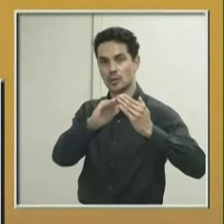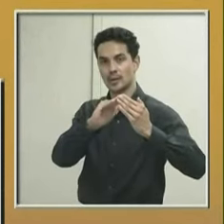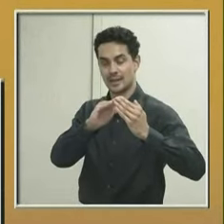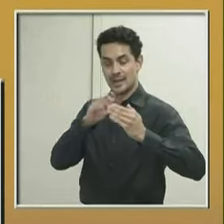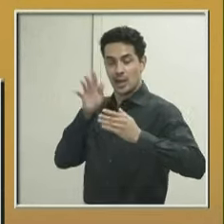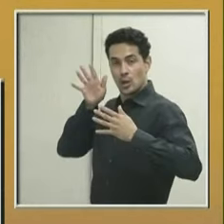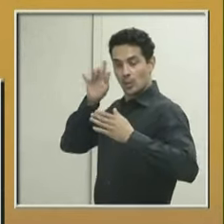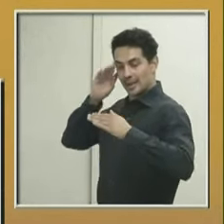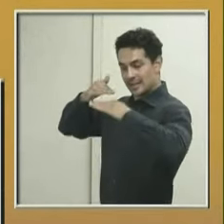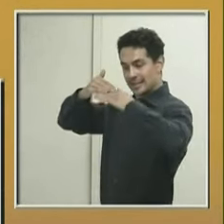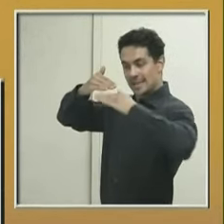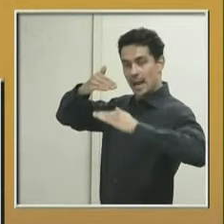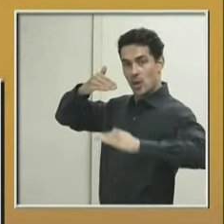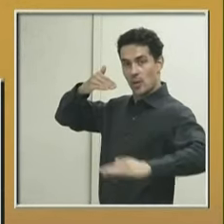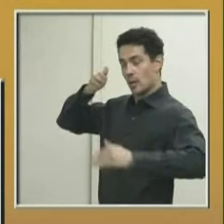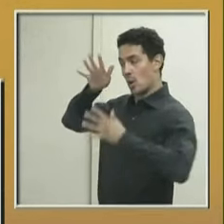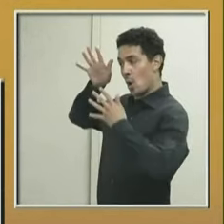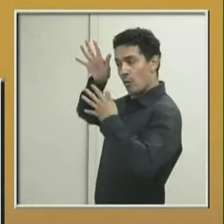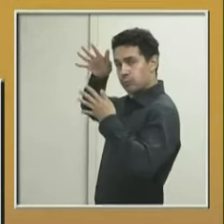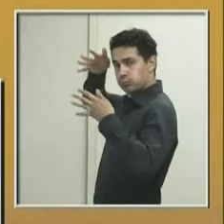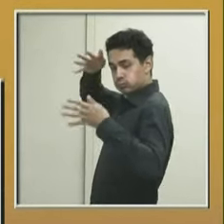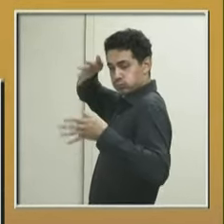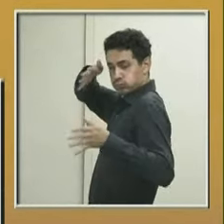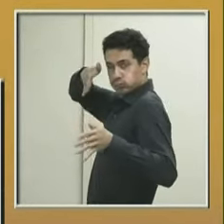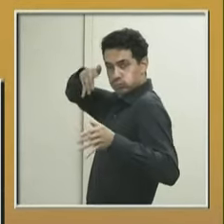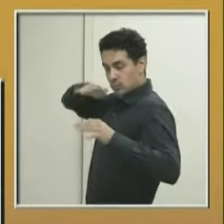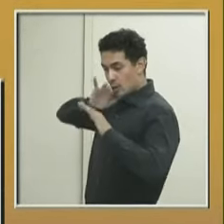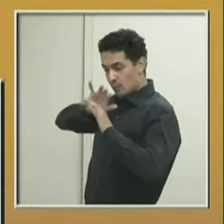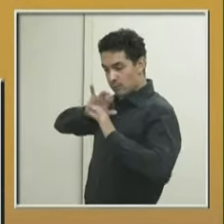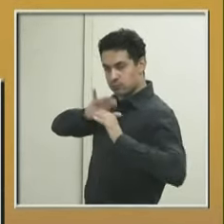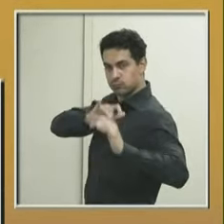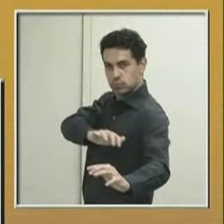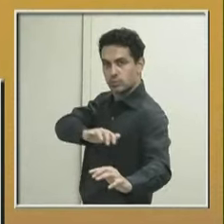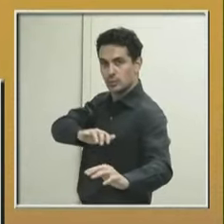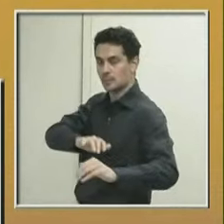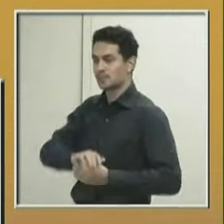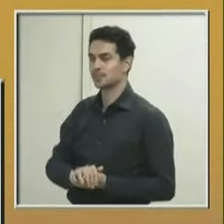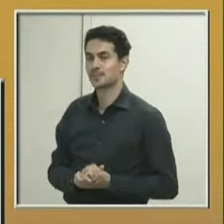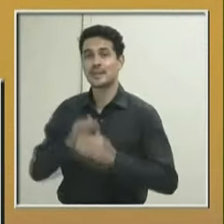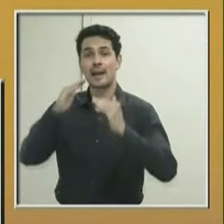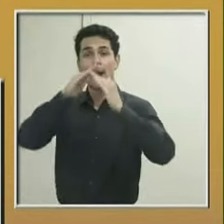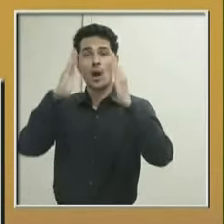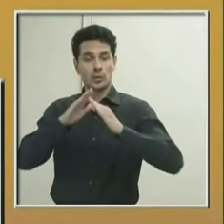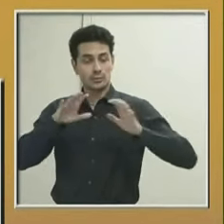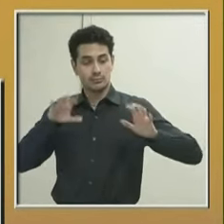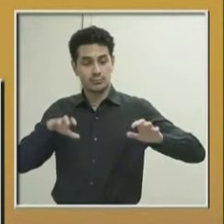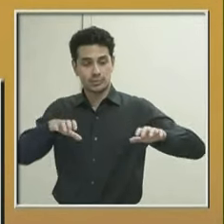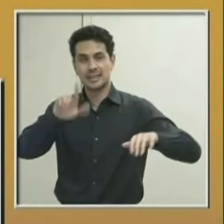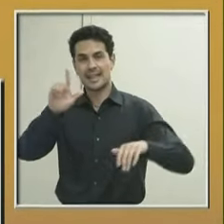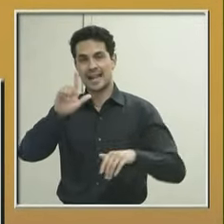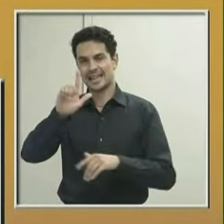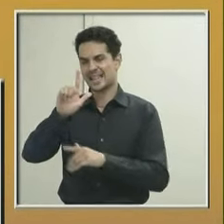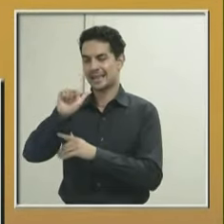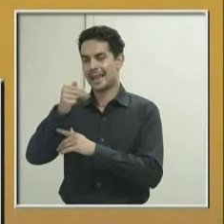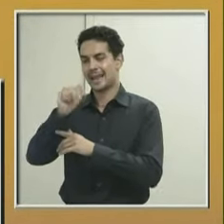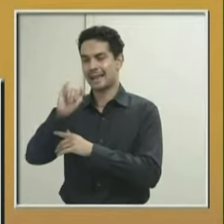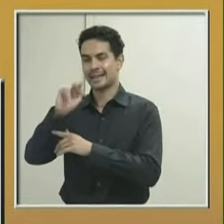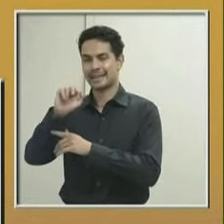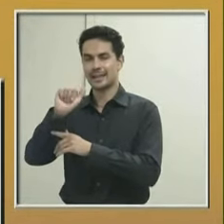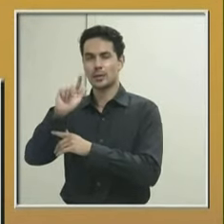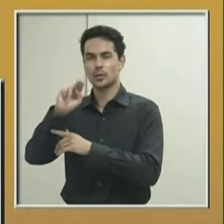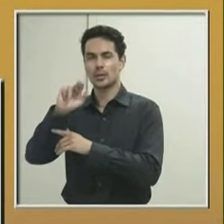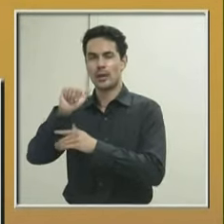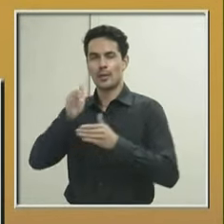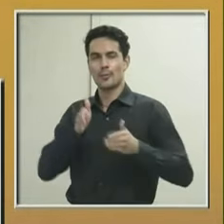winds. As it spread, it exposed many houses on both sides of Lahaina Luna Road and